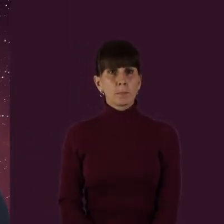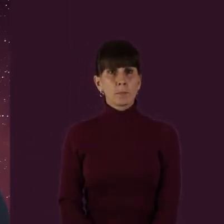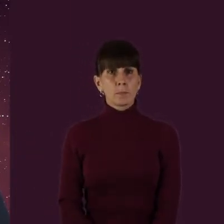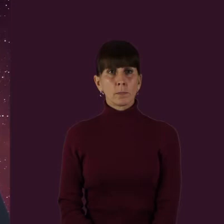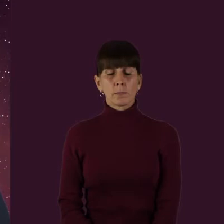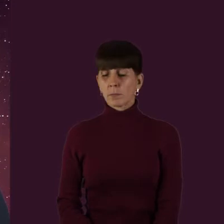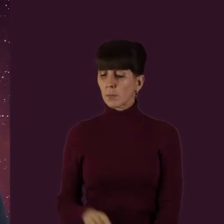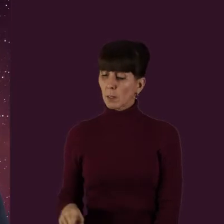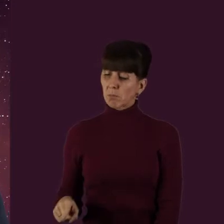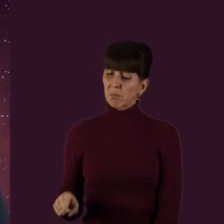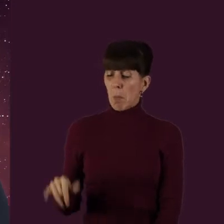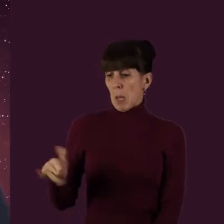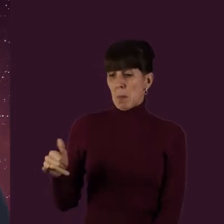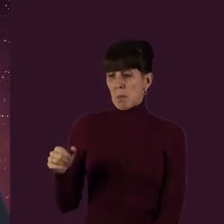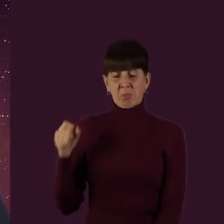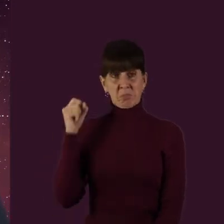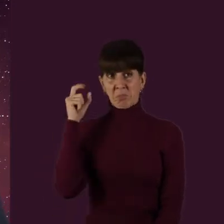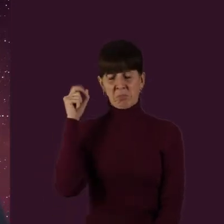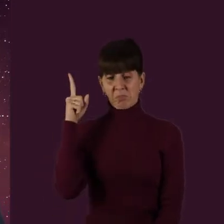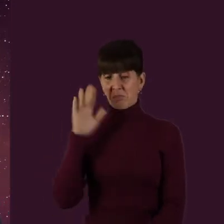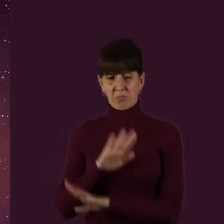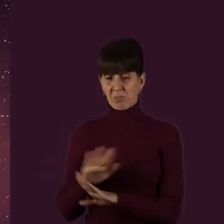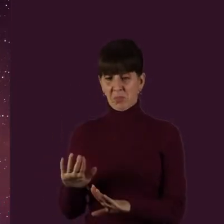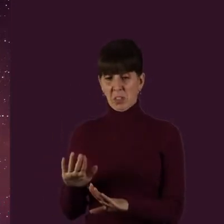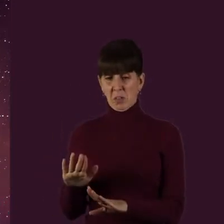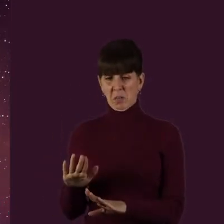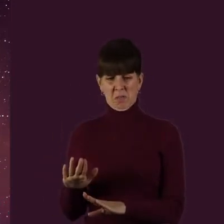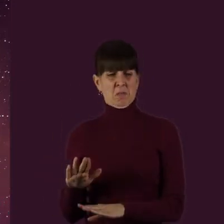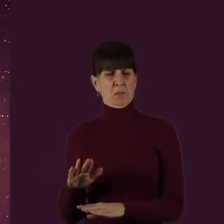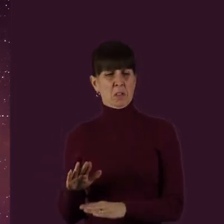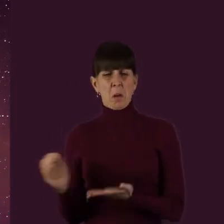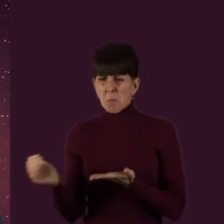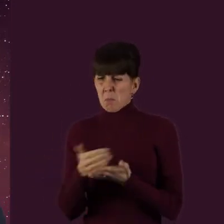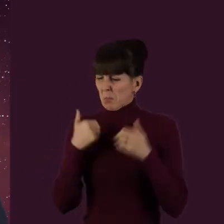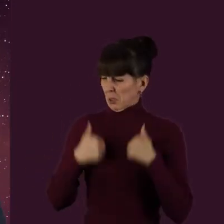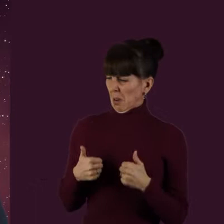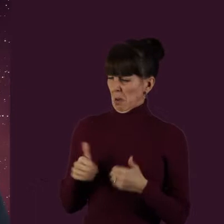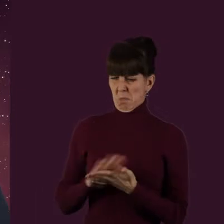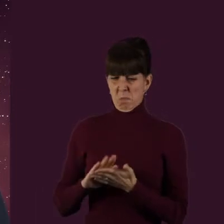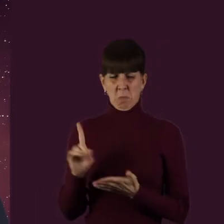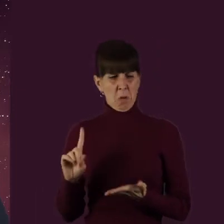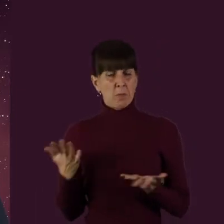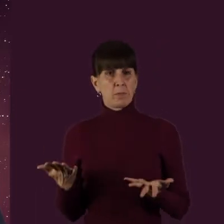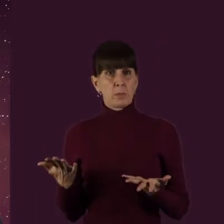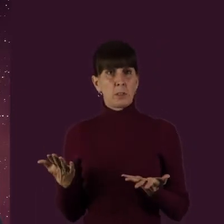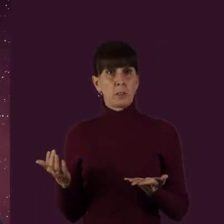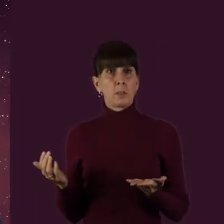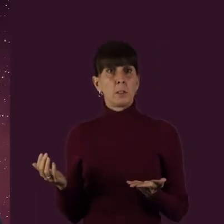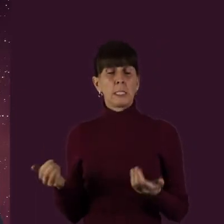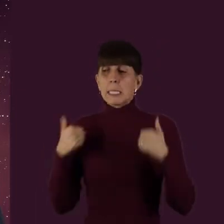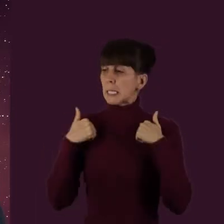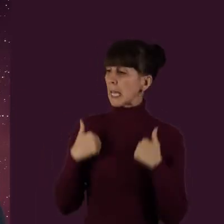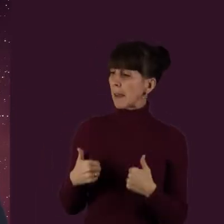They probably didn't fully understand what Messiah even meant. Saviour might have been a little bit easier